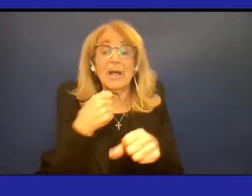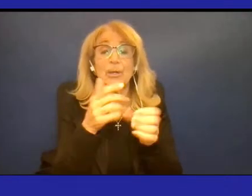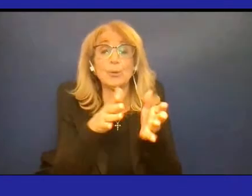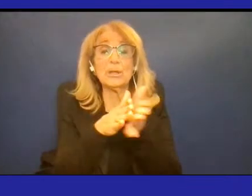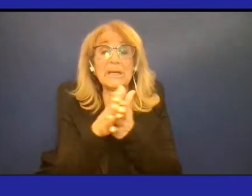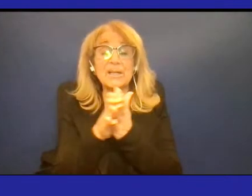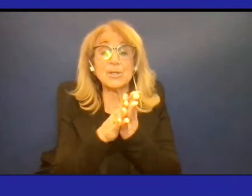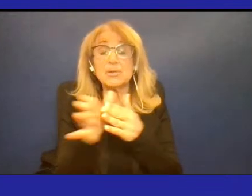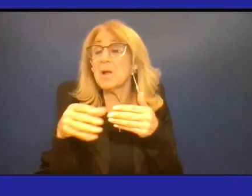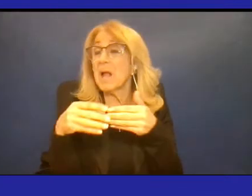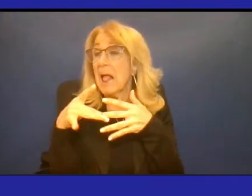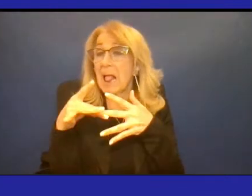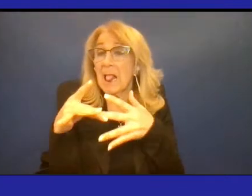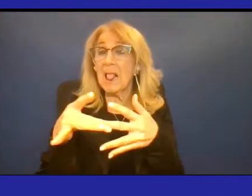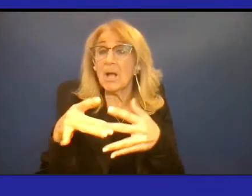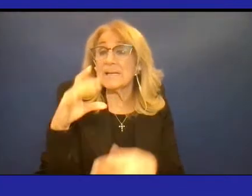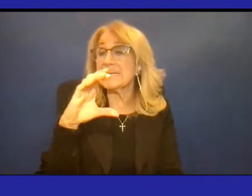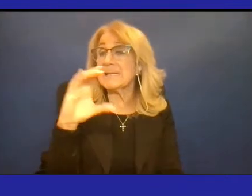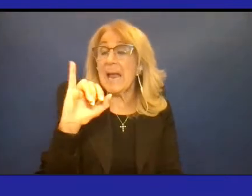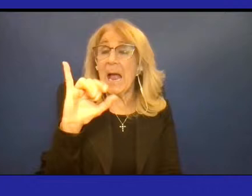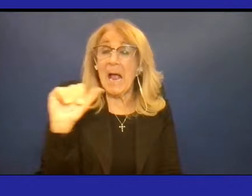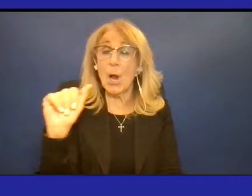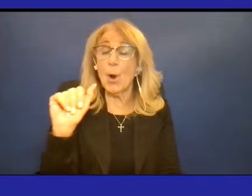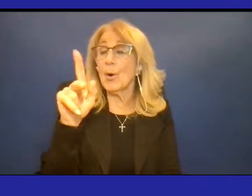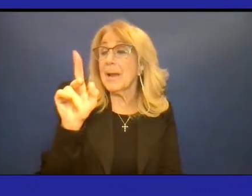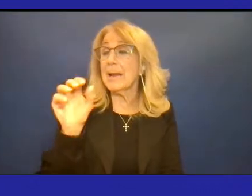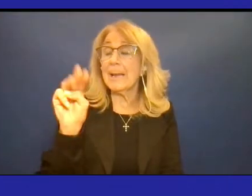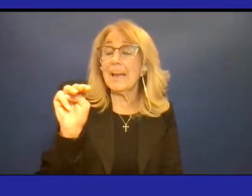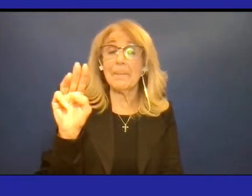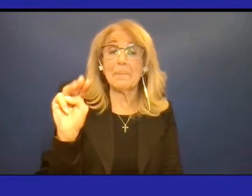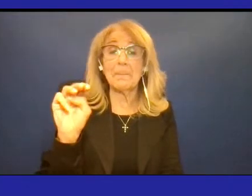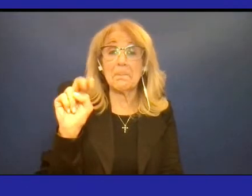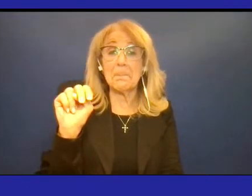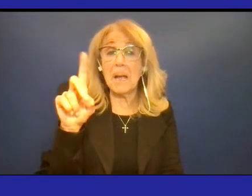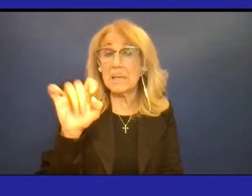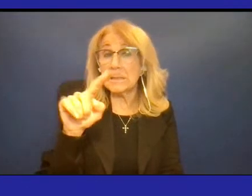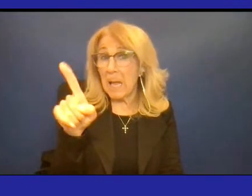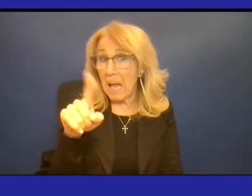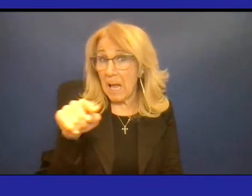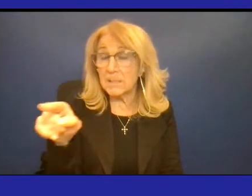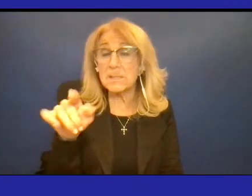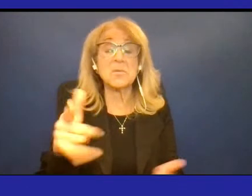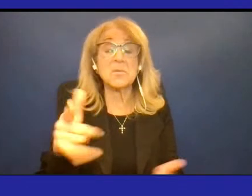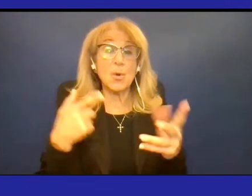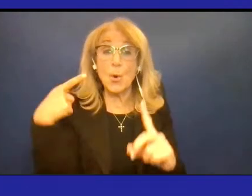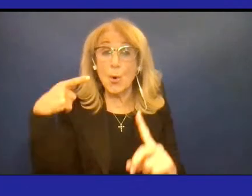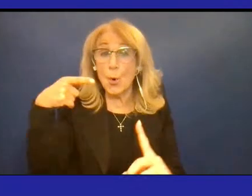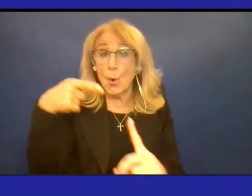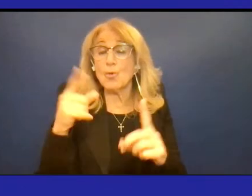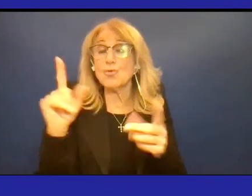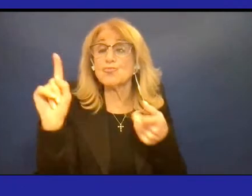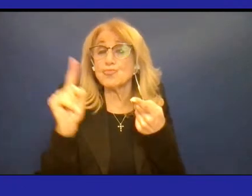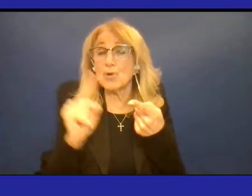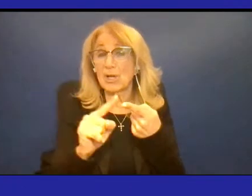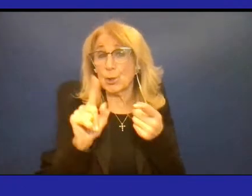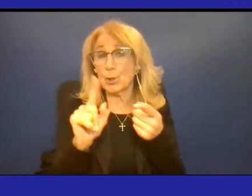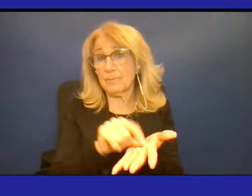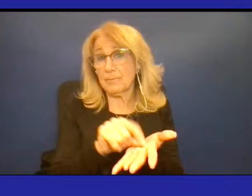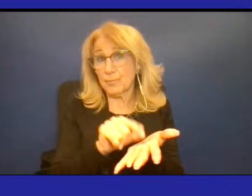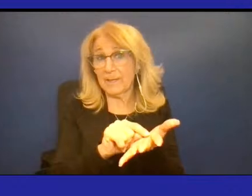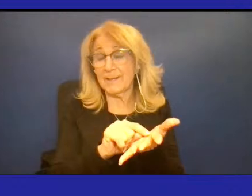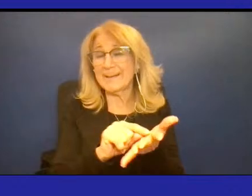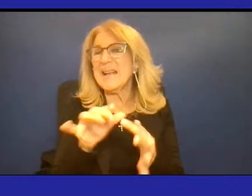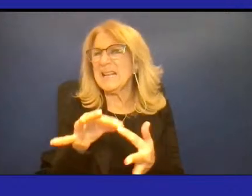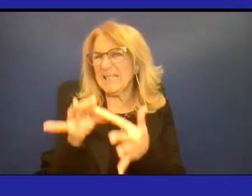by our CIO, Kim Mendez. And the idea is to reduce printing, especially color